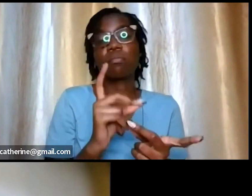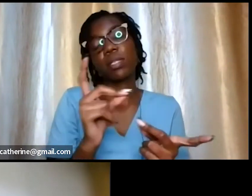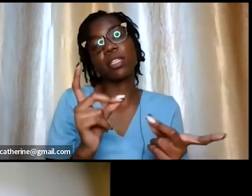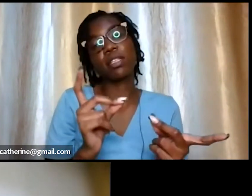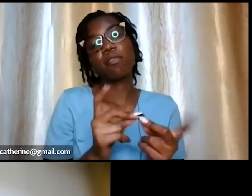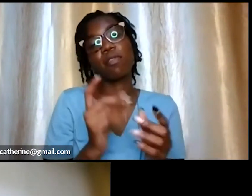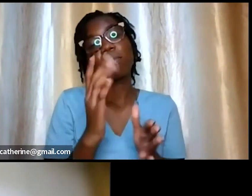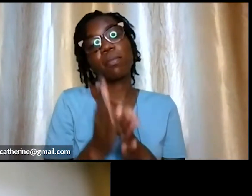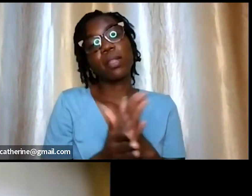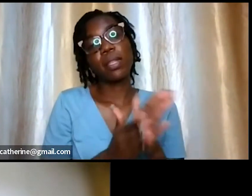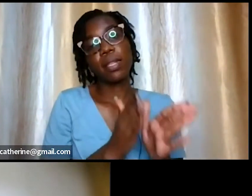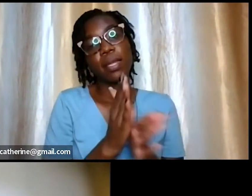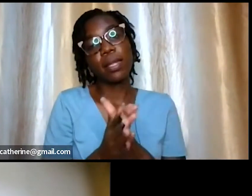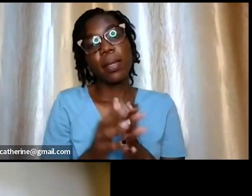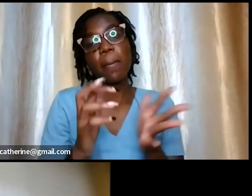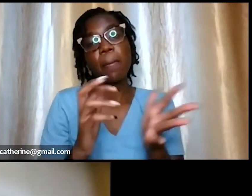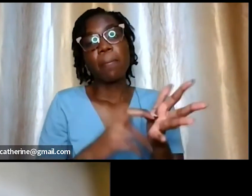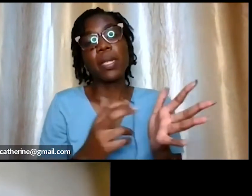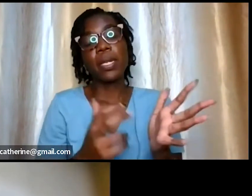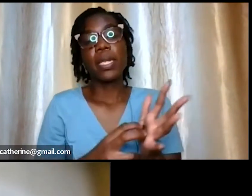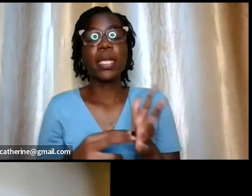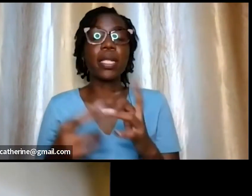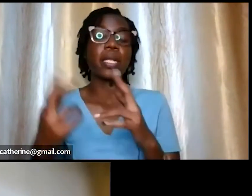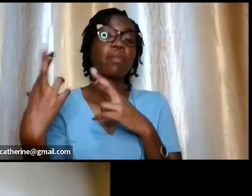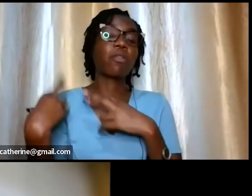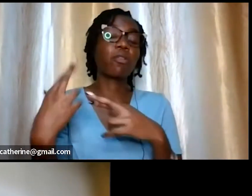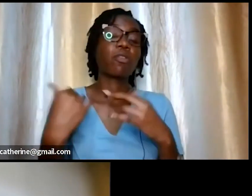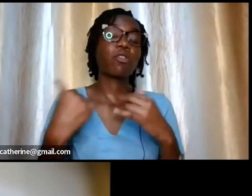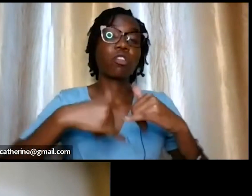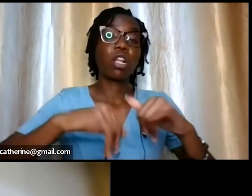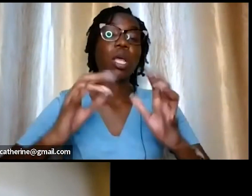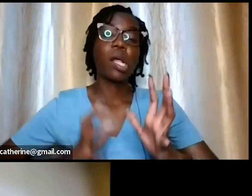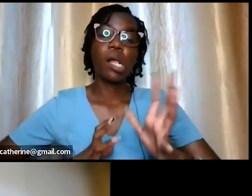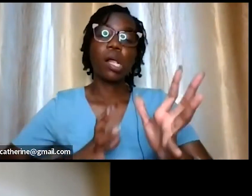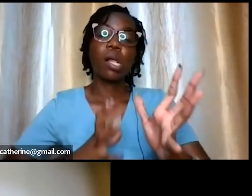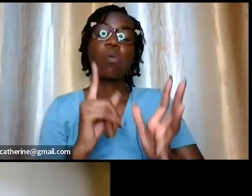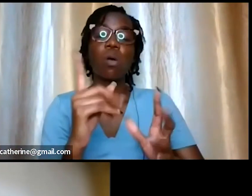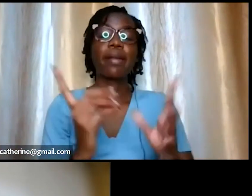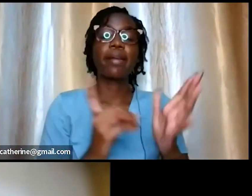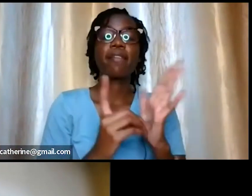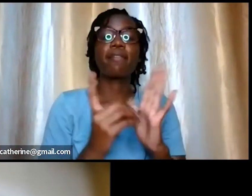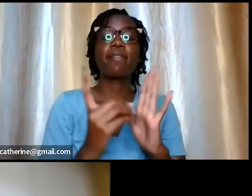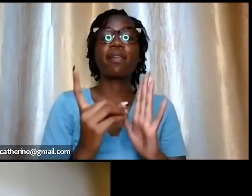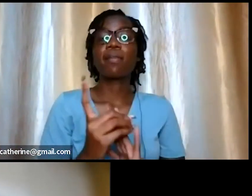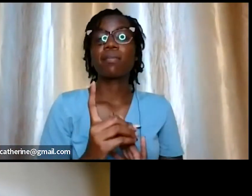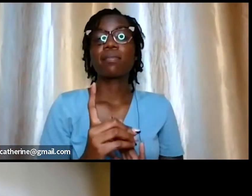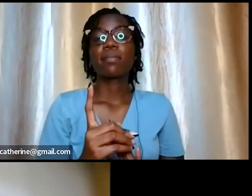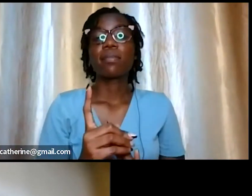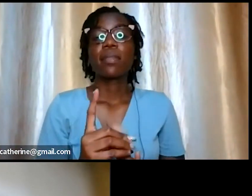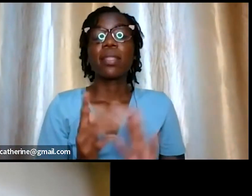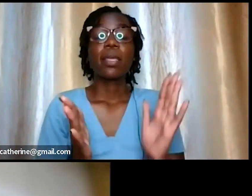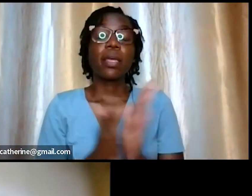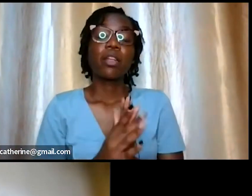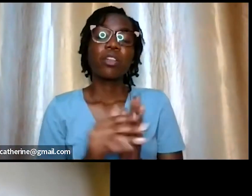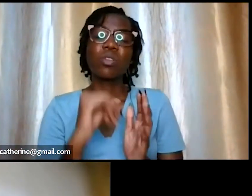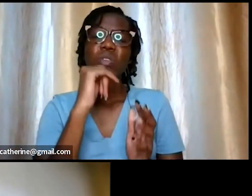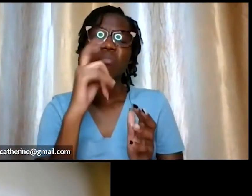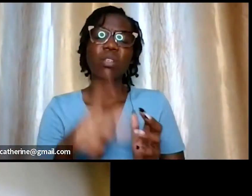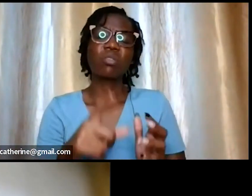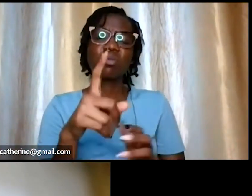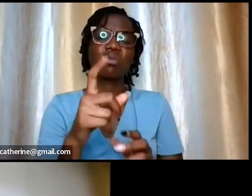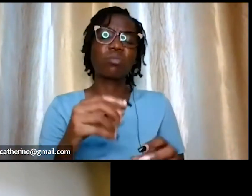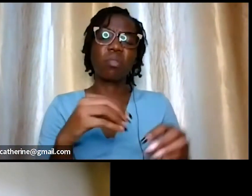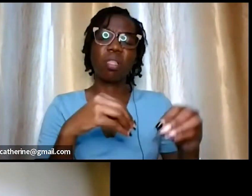plan, it is your duty to try and push for one to be developed, right? And you don't have to complicate things. If